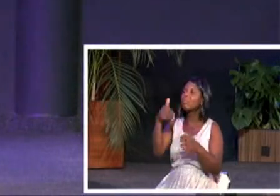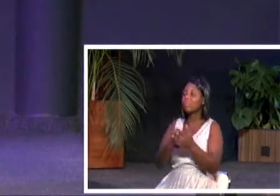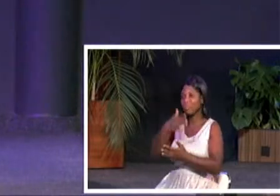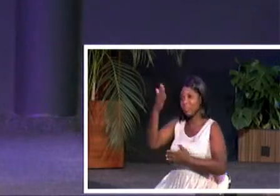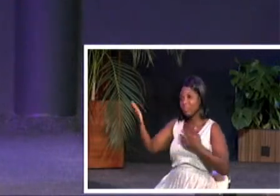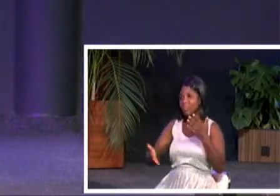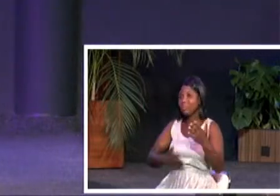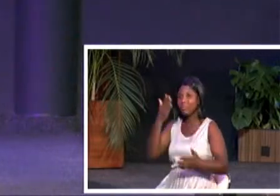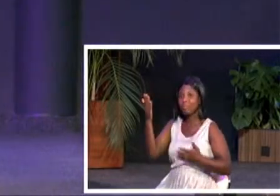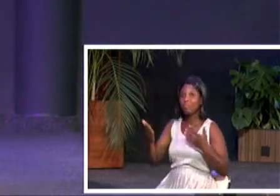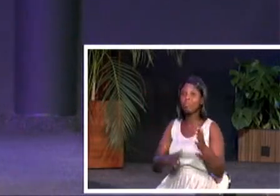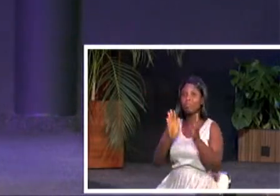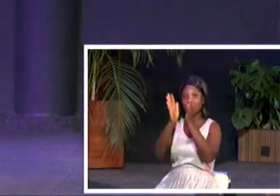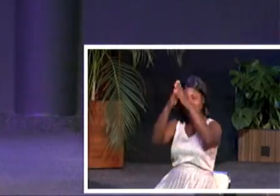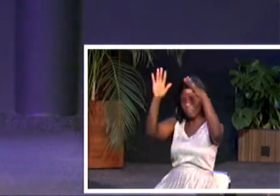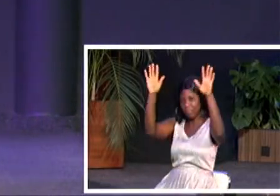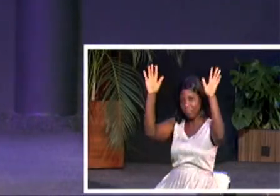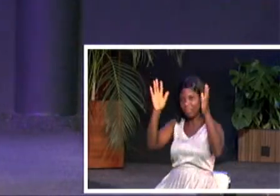very much.